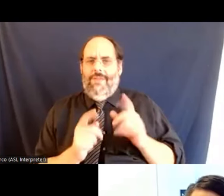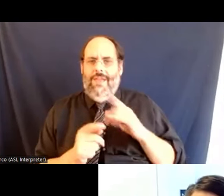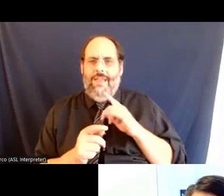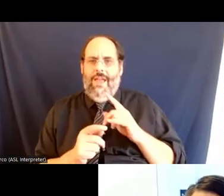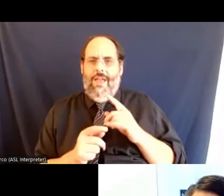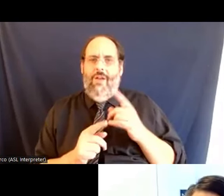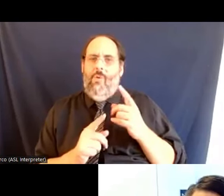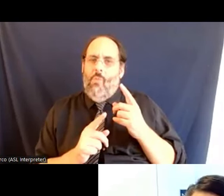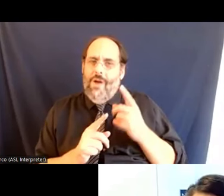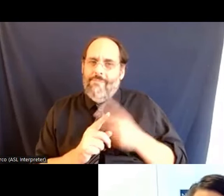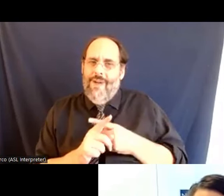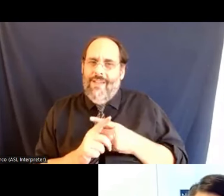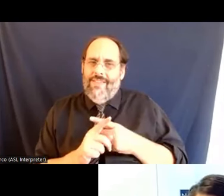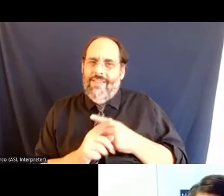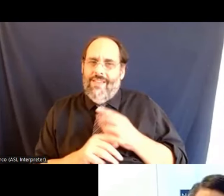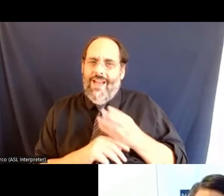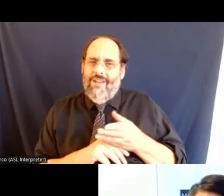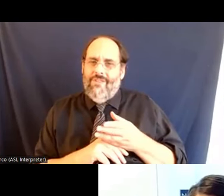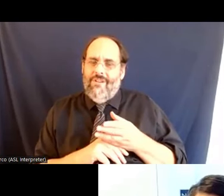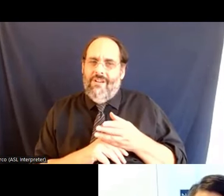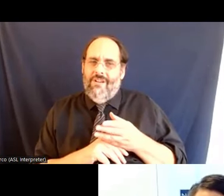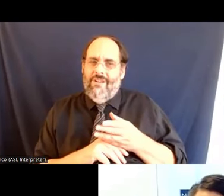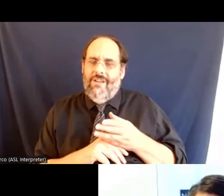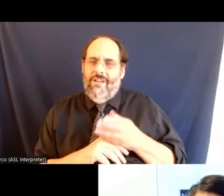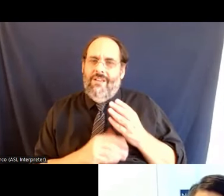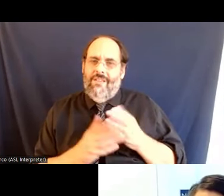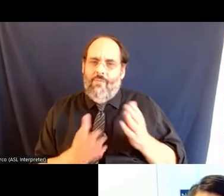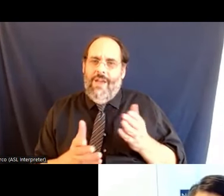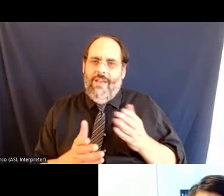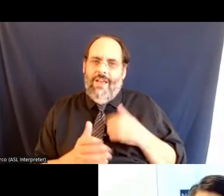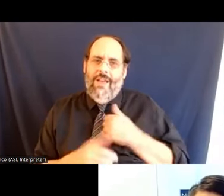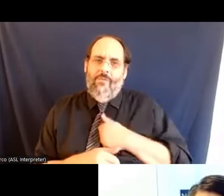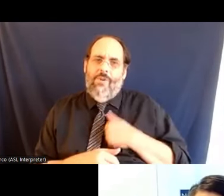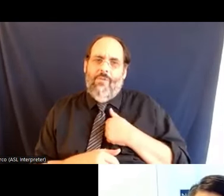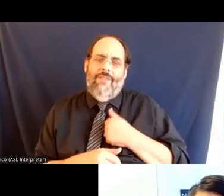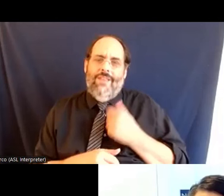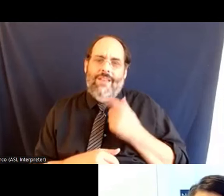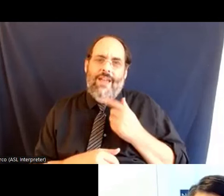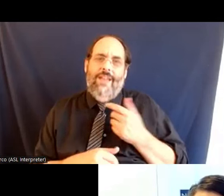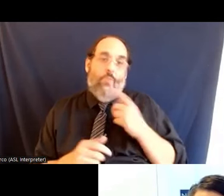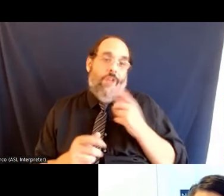month into it, in some ways, I regretfully would say it's